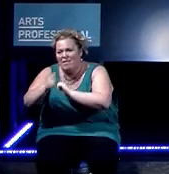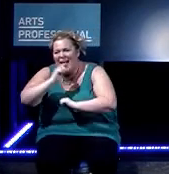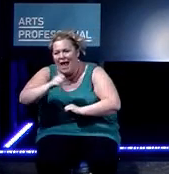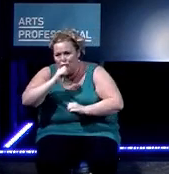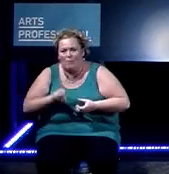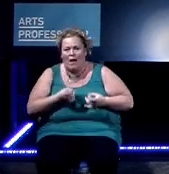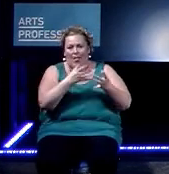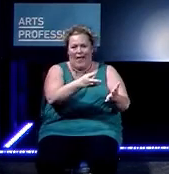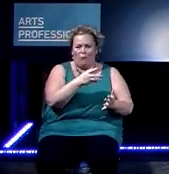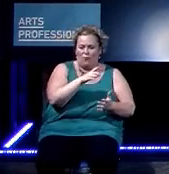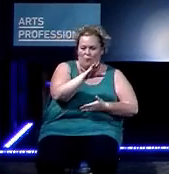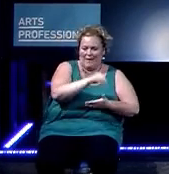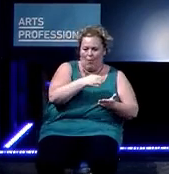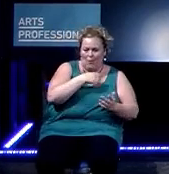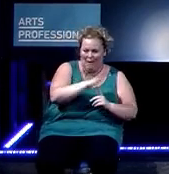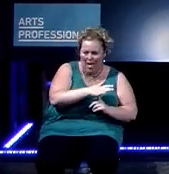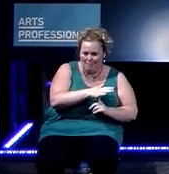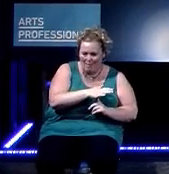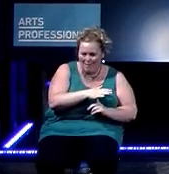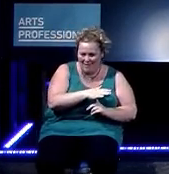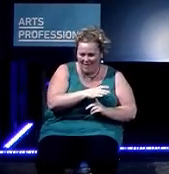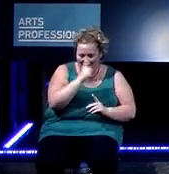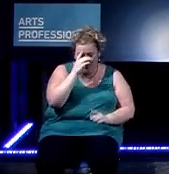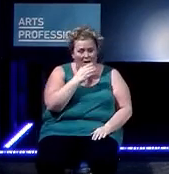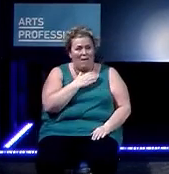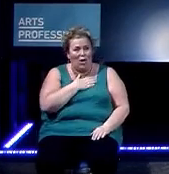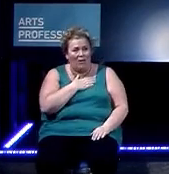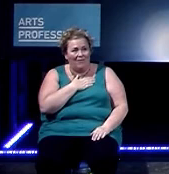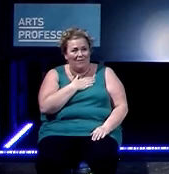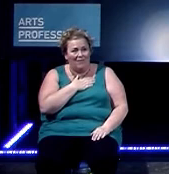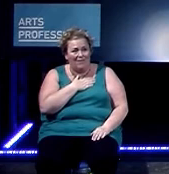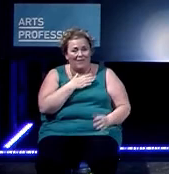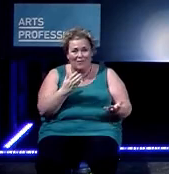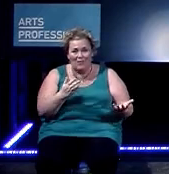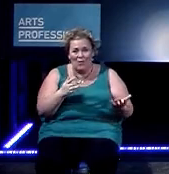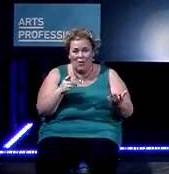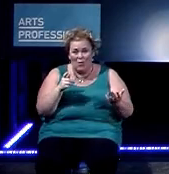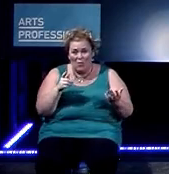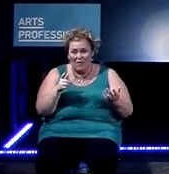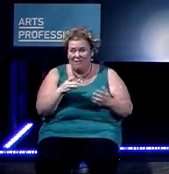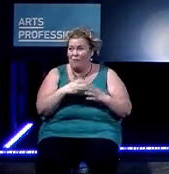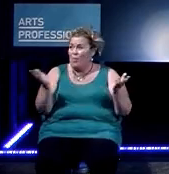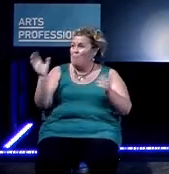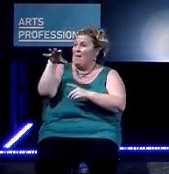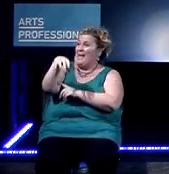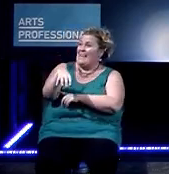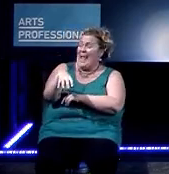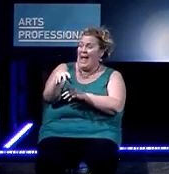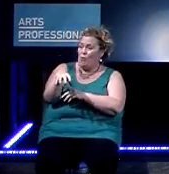And that blew my mind, because I sort of got it, and it's like, okay, you have the biggest house on this hill in